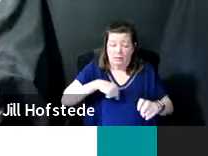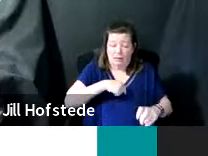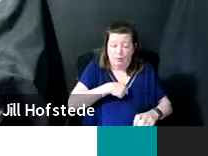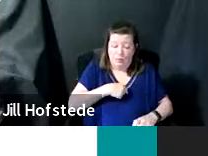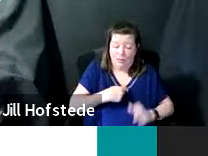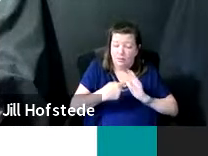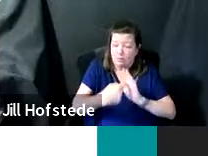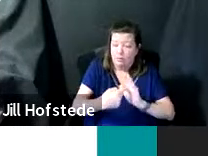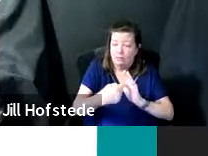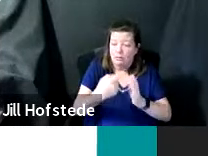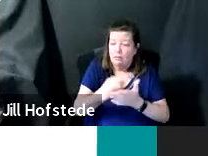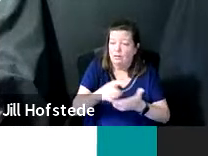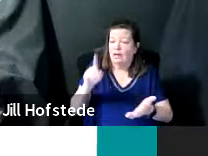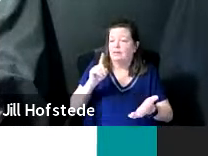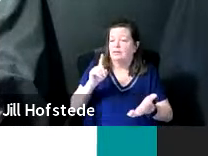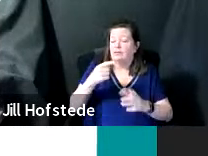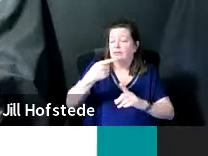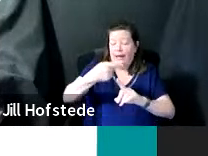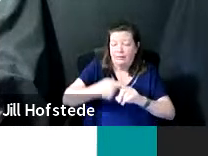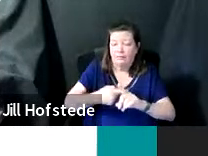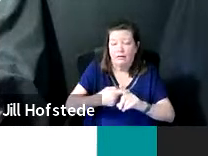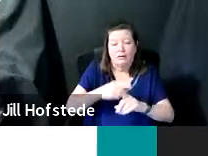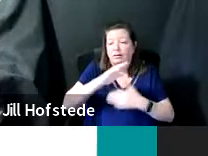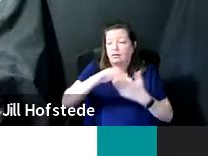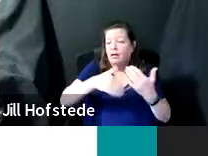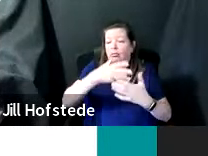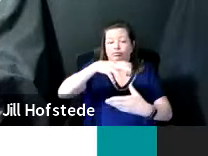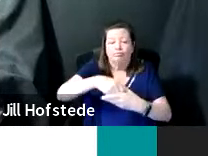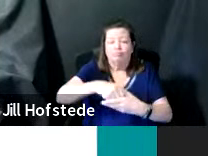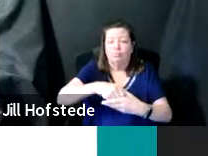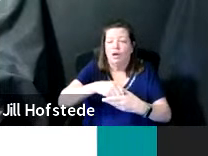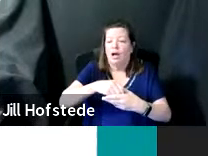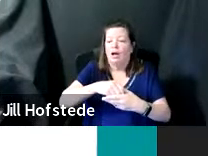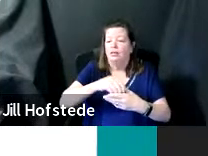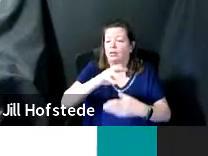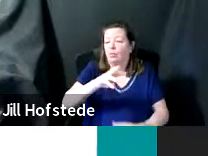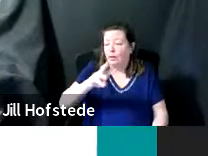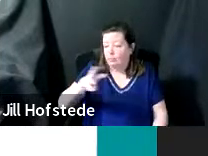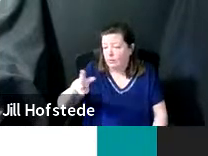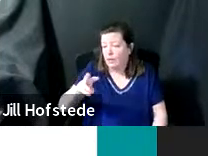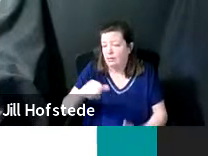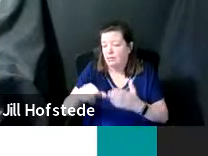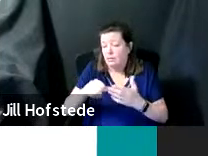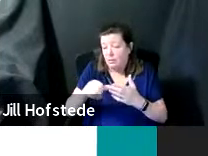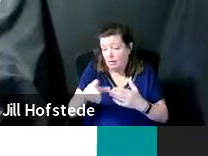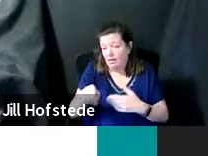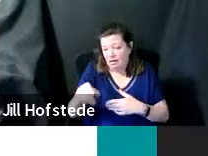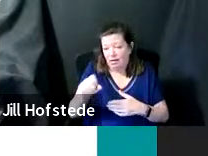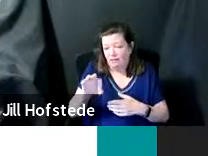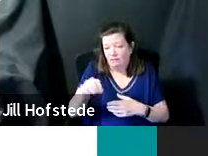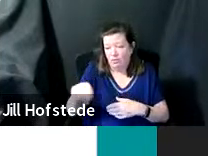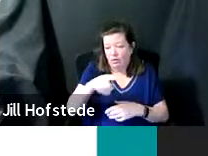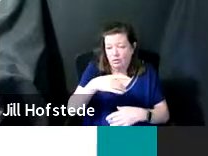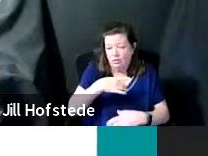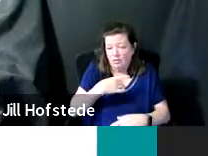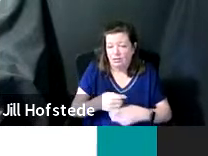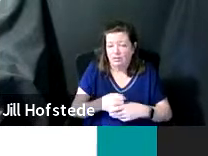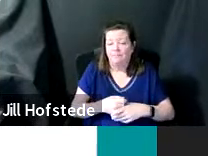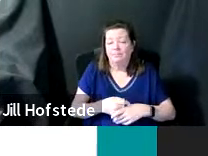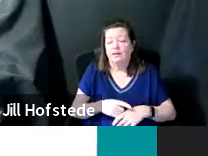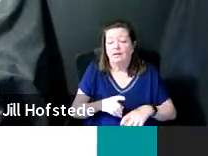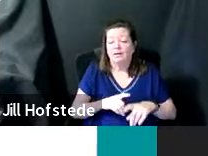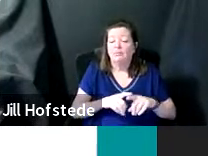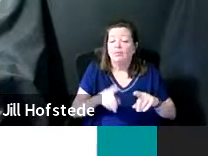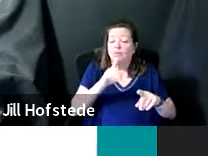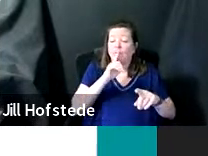week. Those reports are all on the webpage if folks are interested. But really, you know, some of